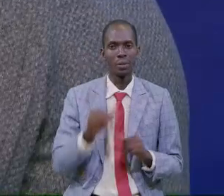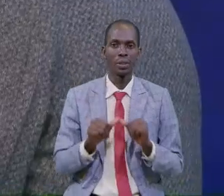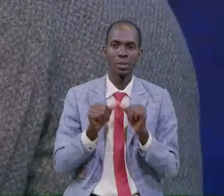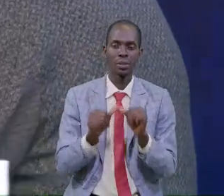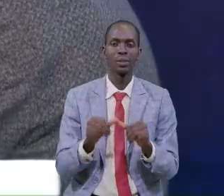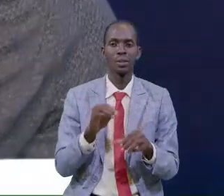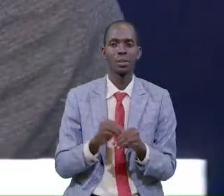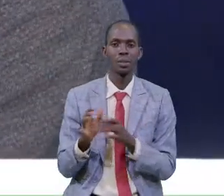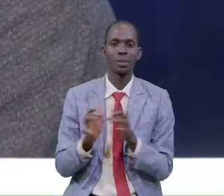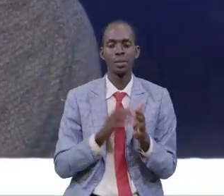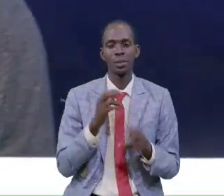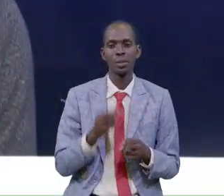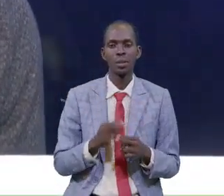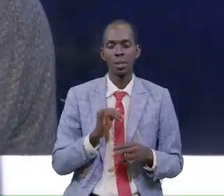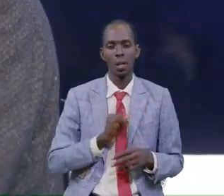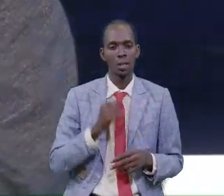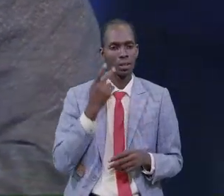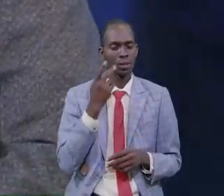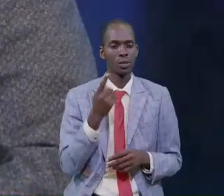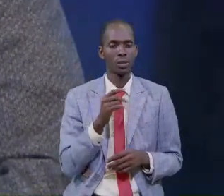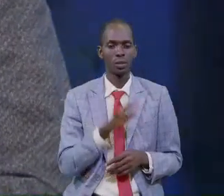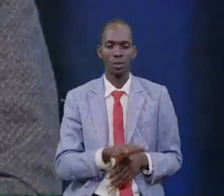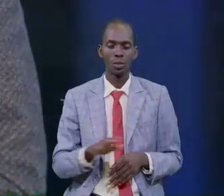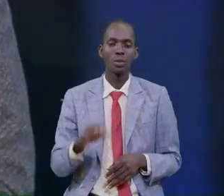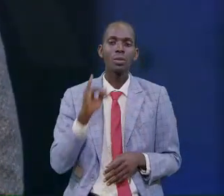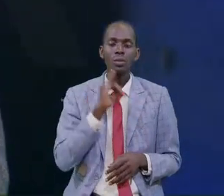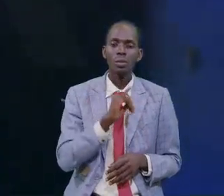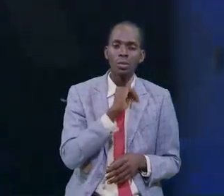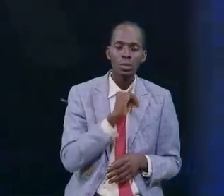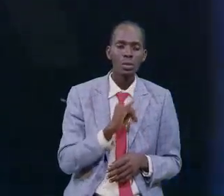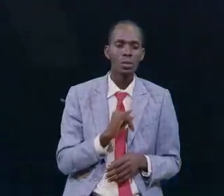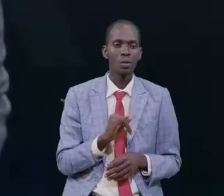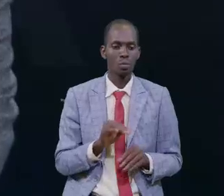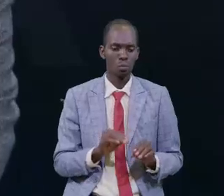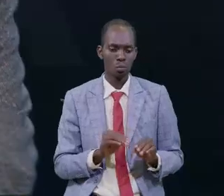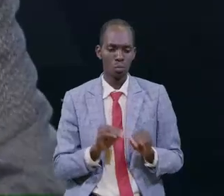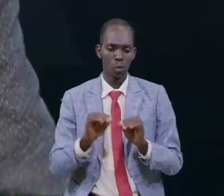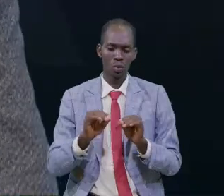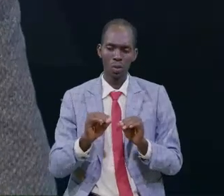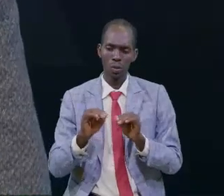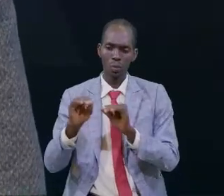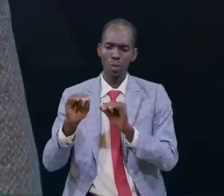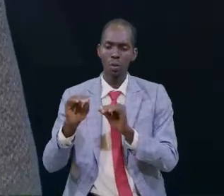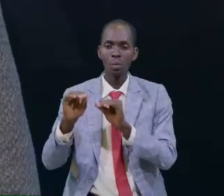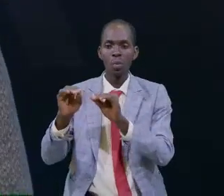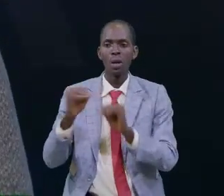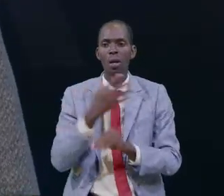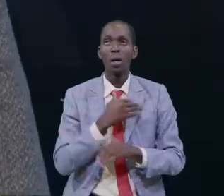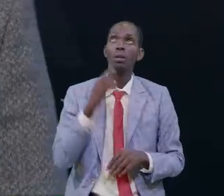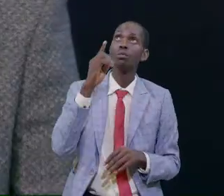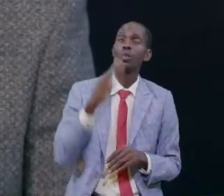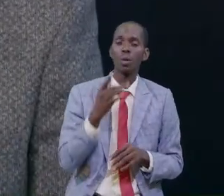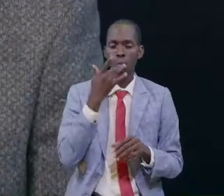those children of Israel were moving on and on and on. And God promised them, hearken to my